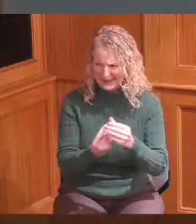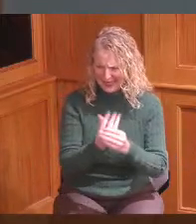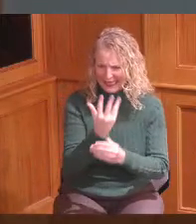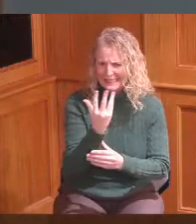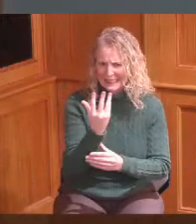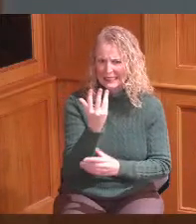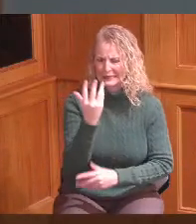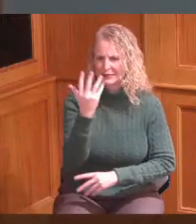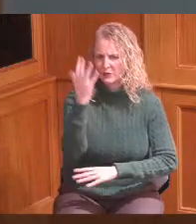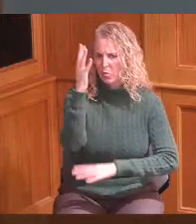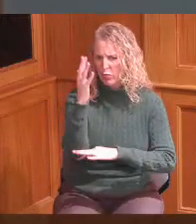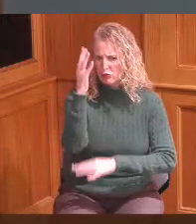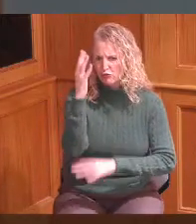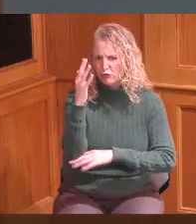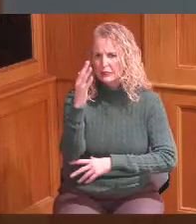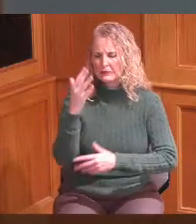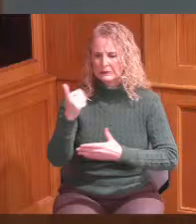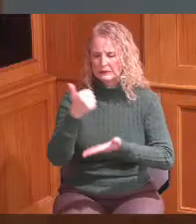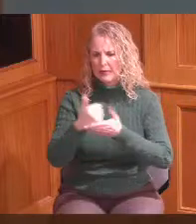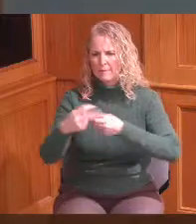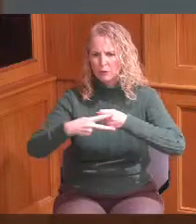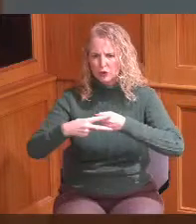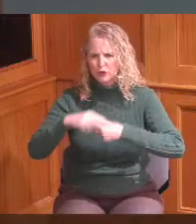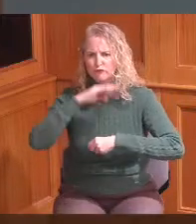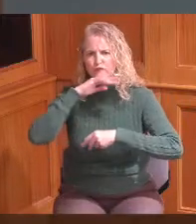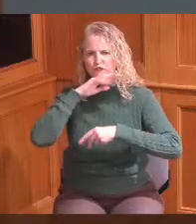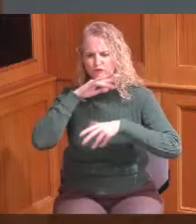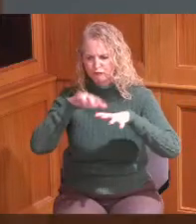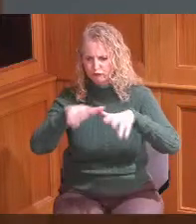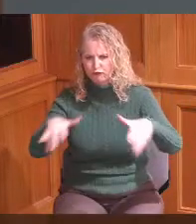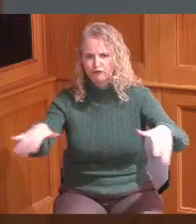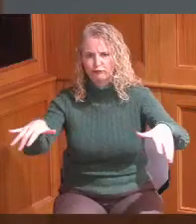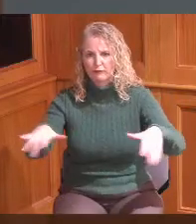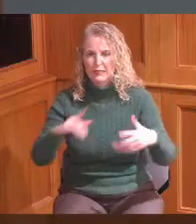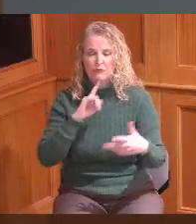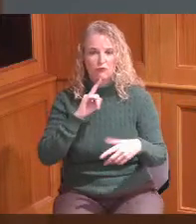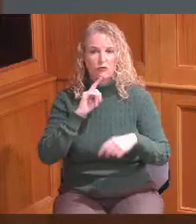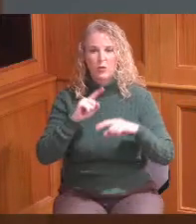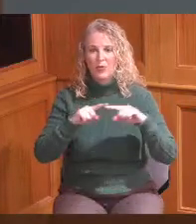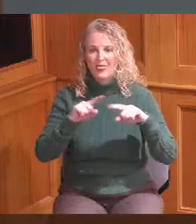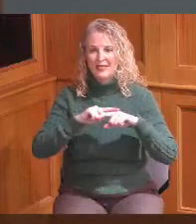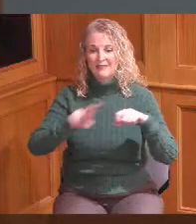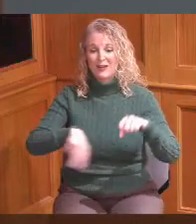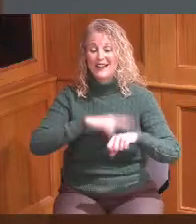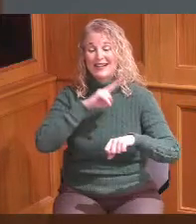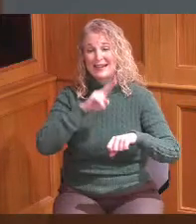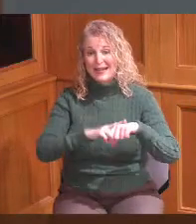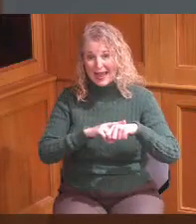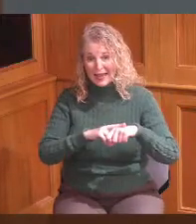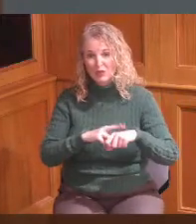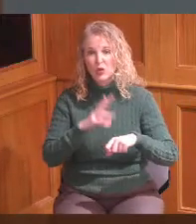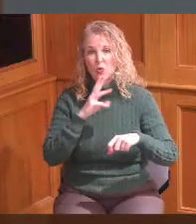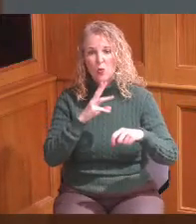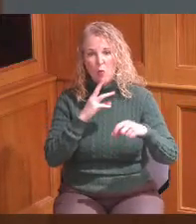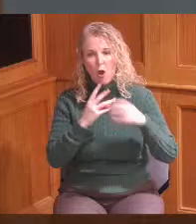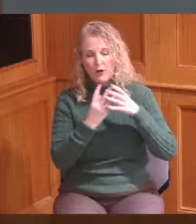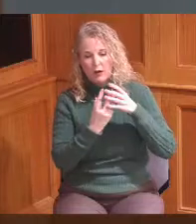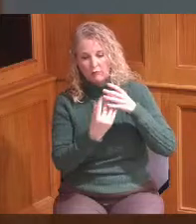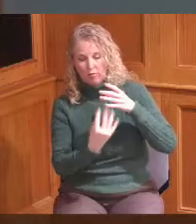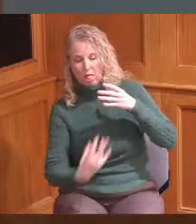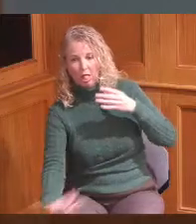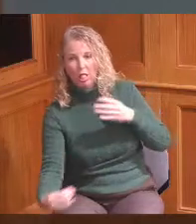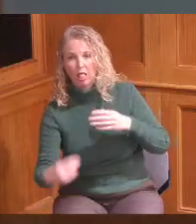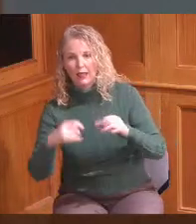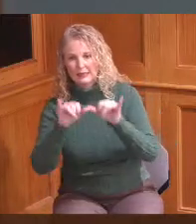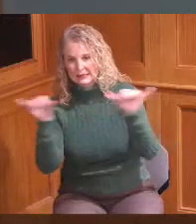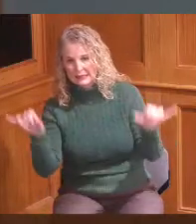with the water quality perspectives of what the National Pollutant Discharge Elimination System permitting process requires. So